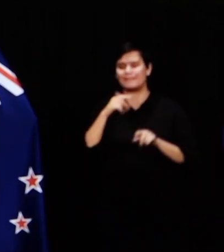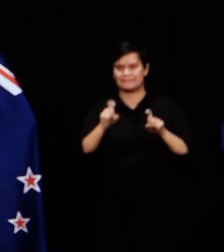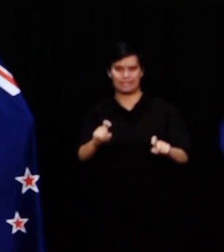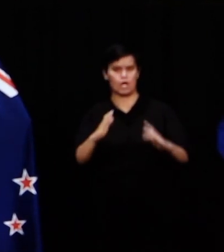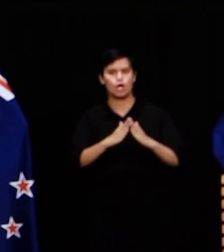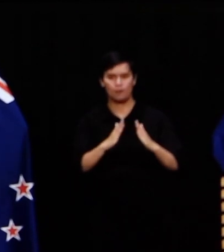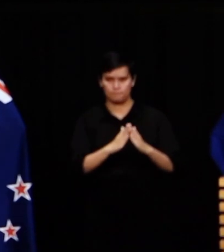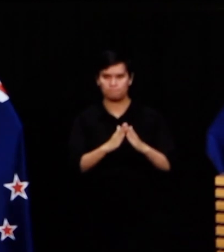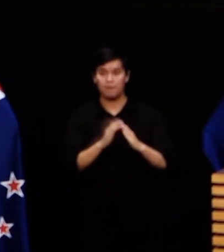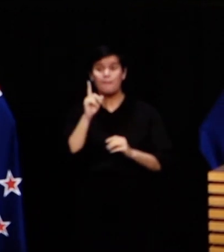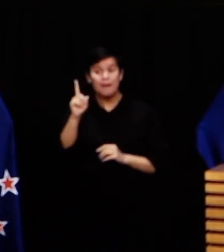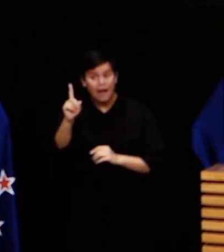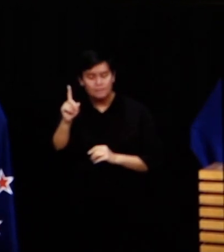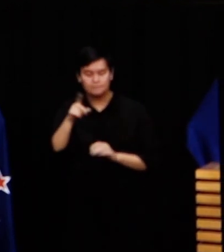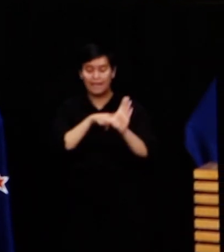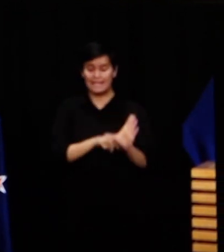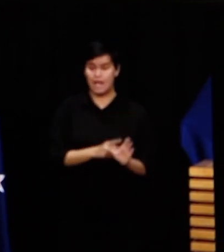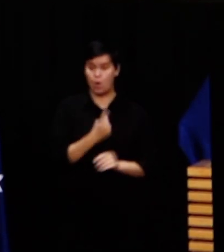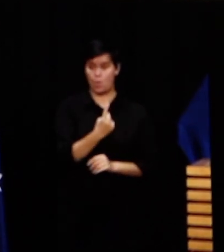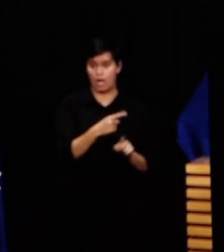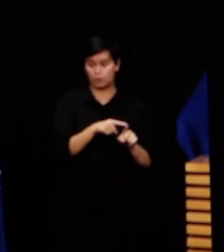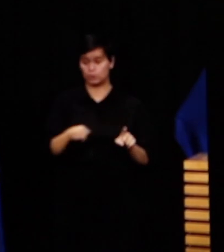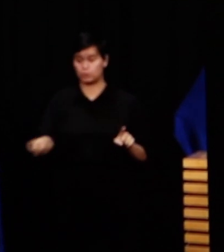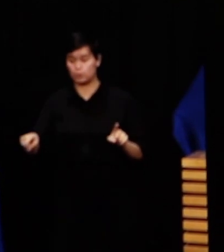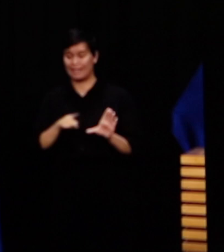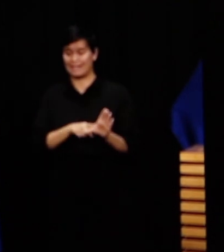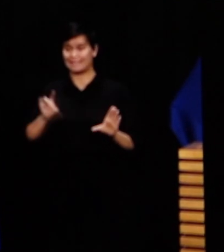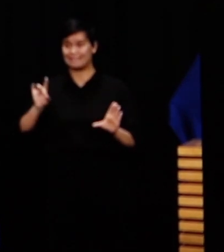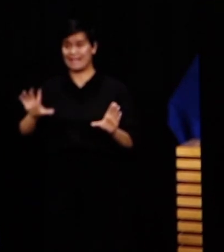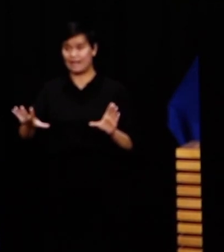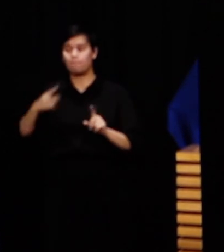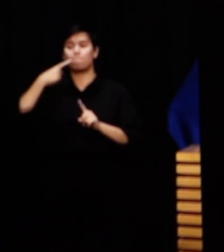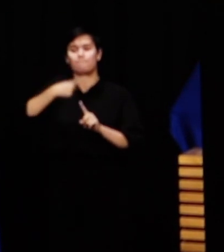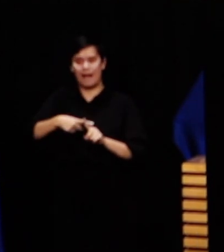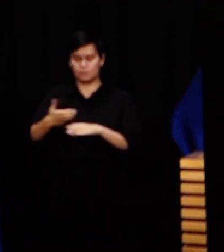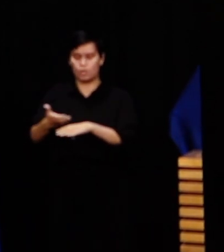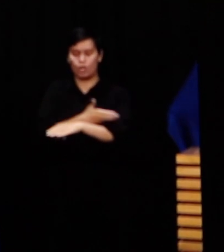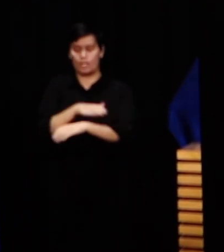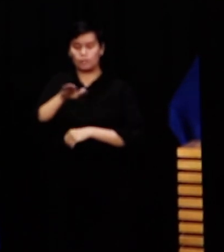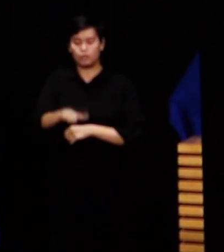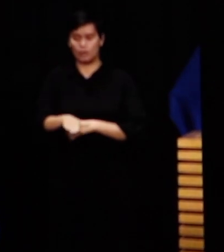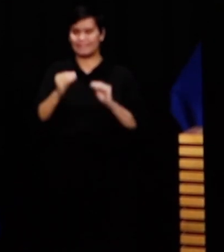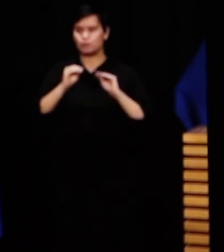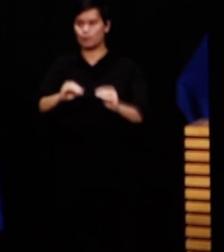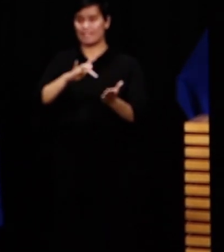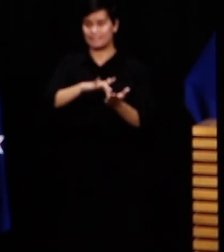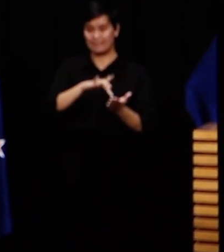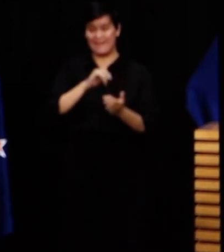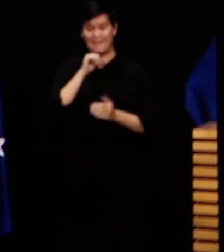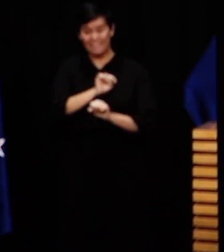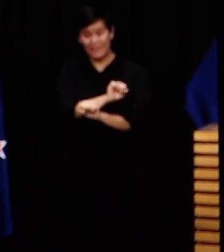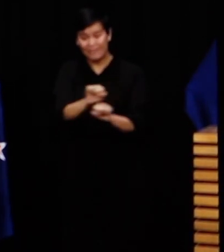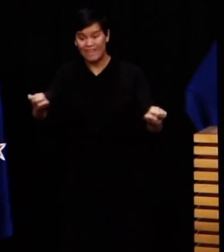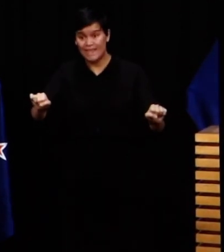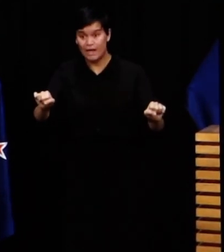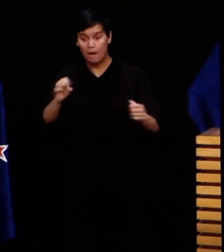schools at years 1 to 10 and early childhood education centres can open for children whose parents need to